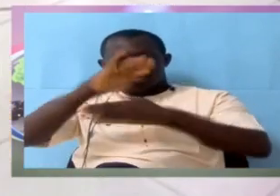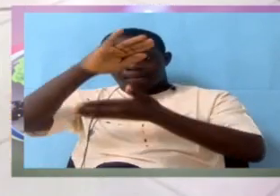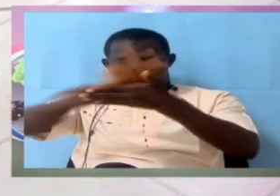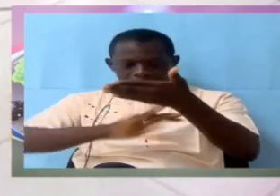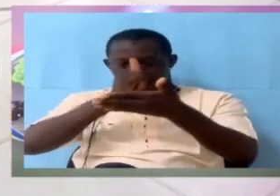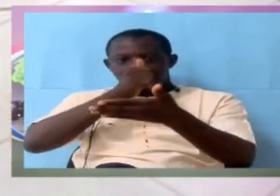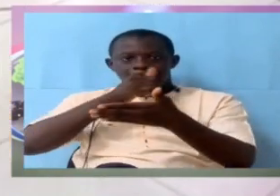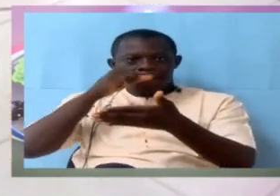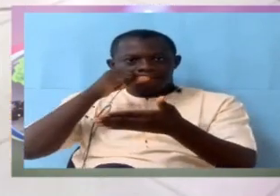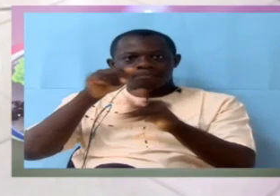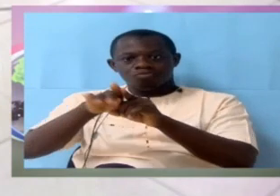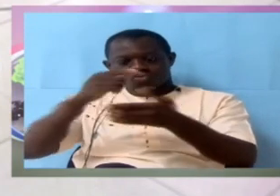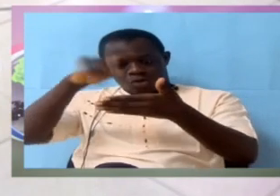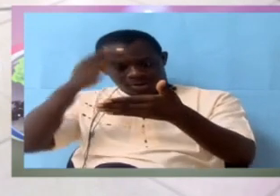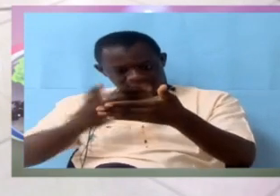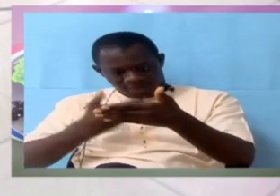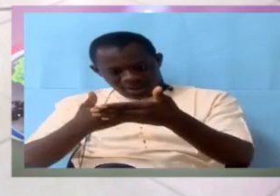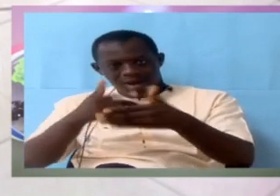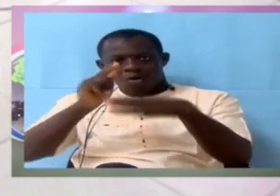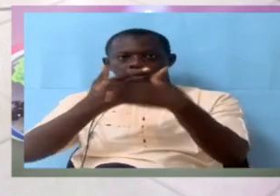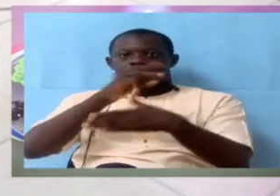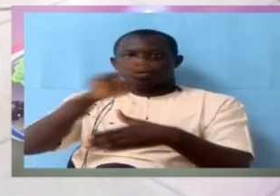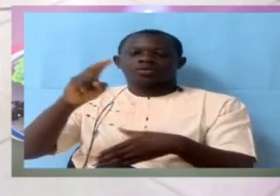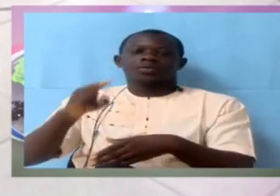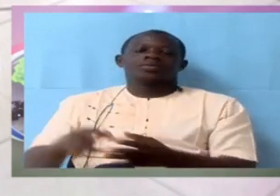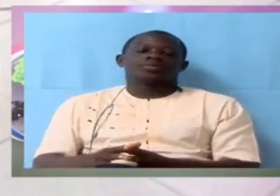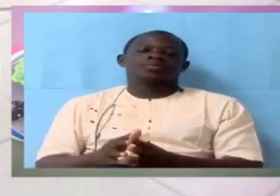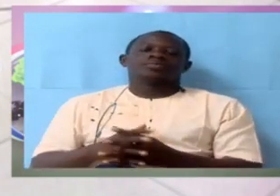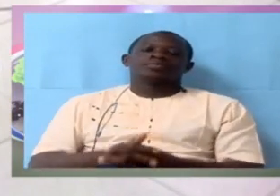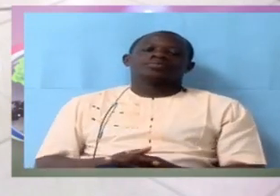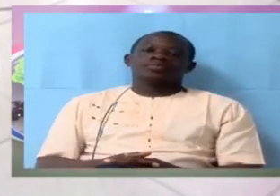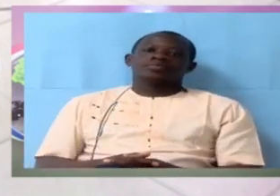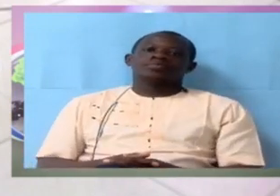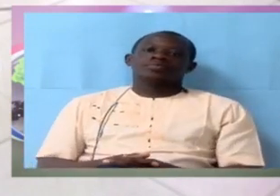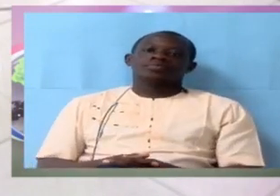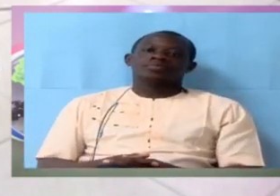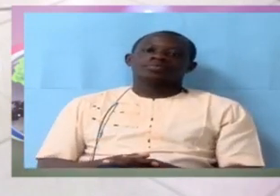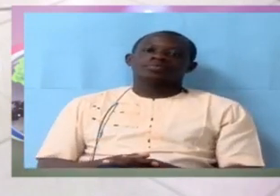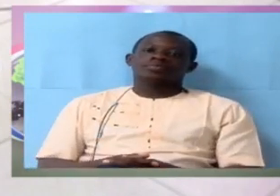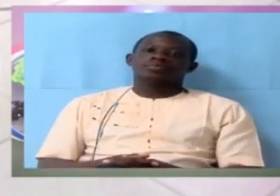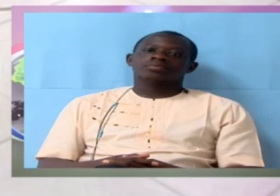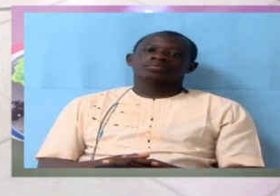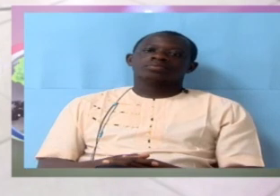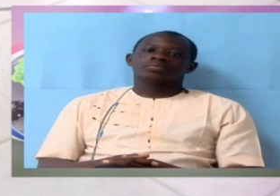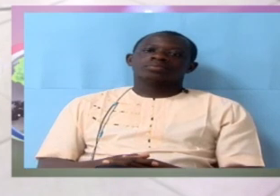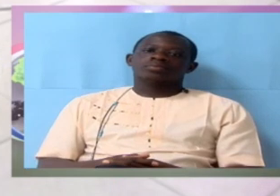nyaati lon ja tonya yandi ban ka fo ko ho mol me yemi ye tol di fo tonya la o tonya o mol dun ifata le ban.